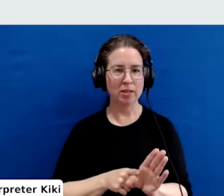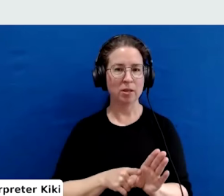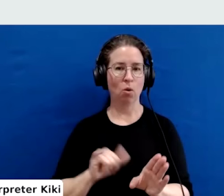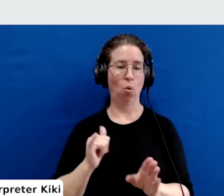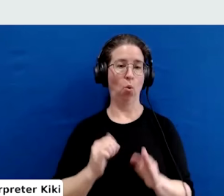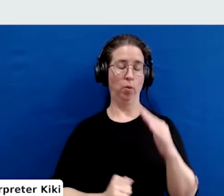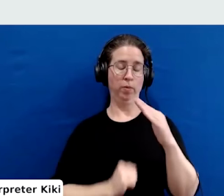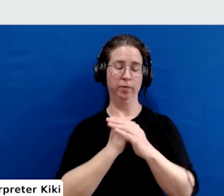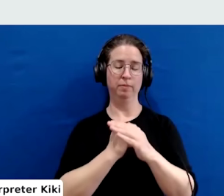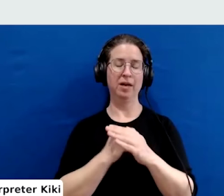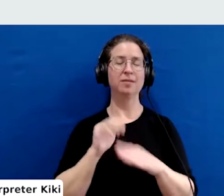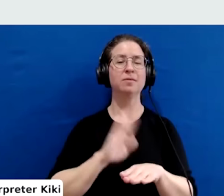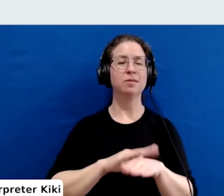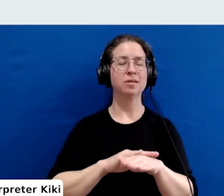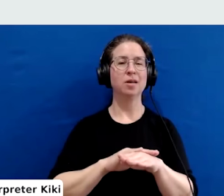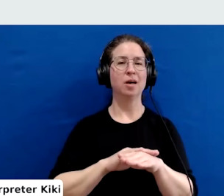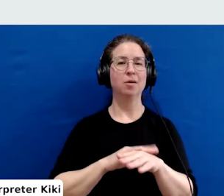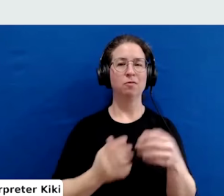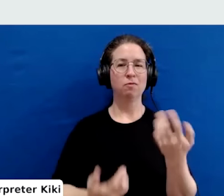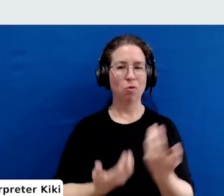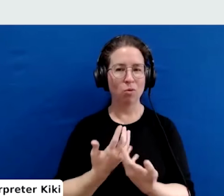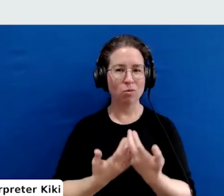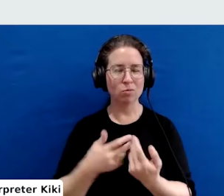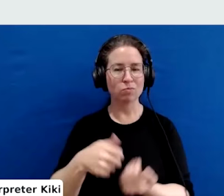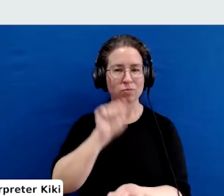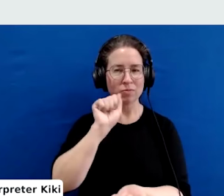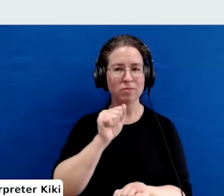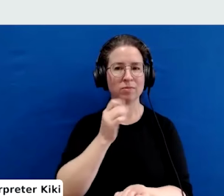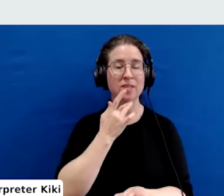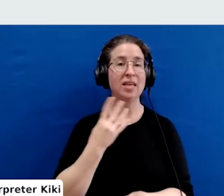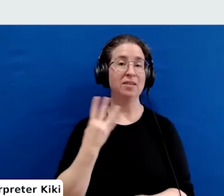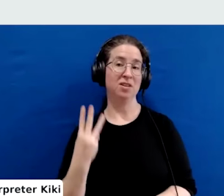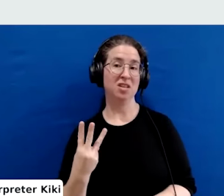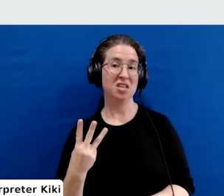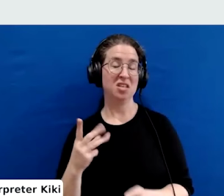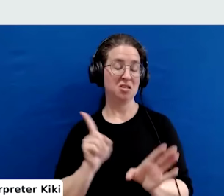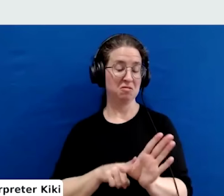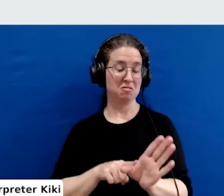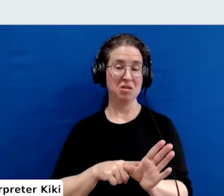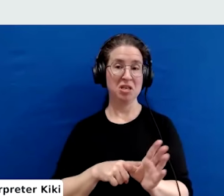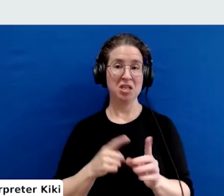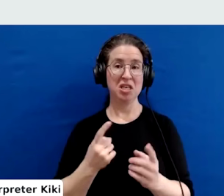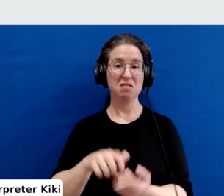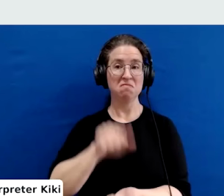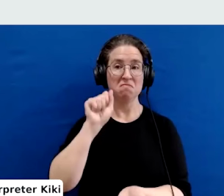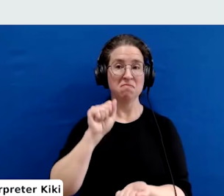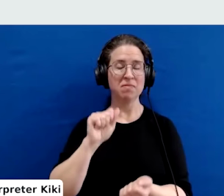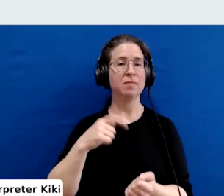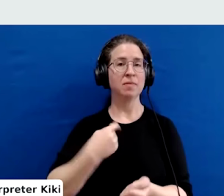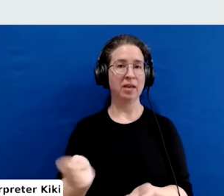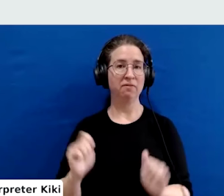of the degree. So if you are studying a 3-year degree, we're only able to support you for those 3 years.